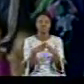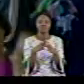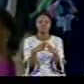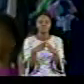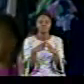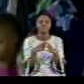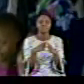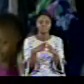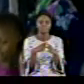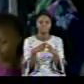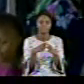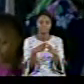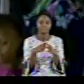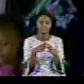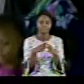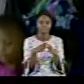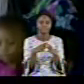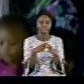testified